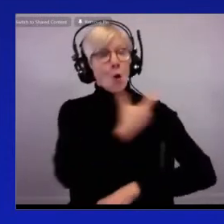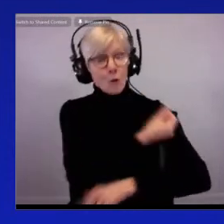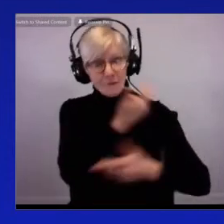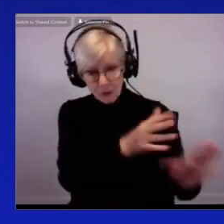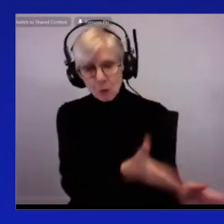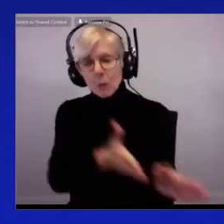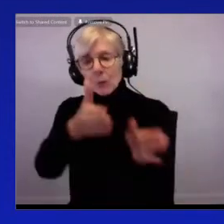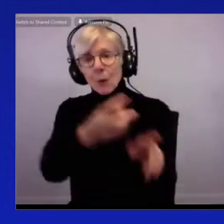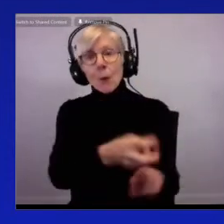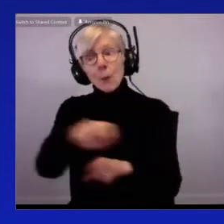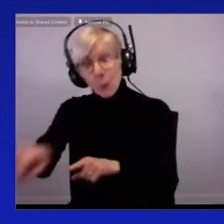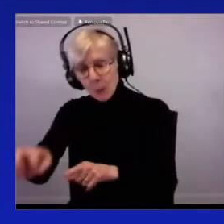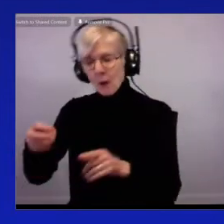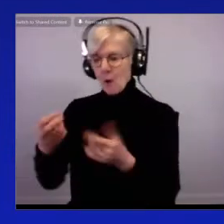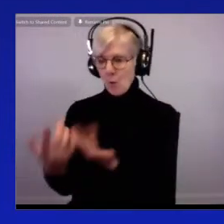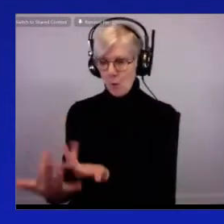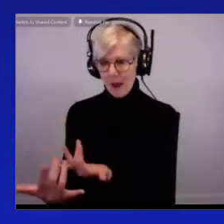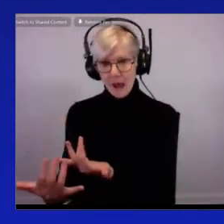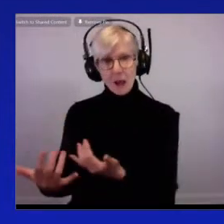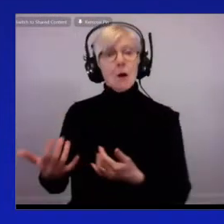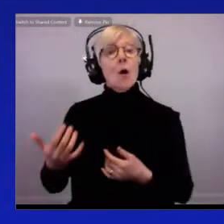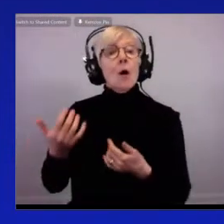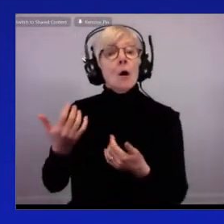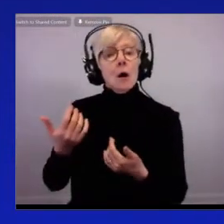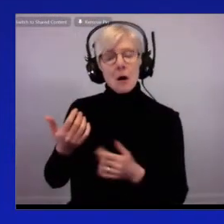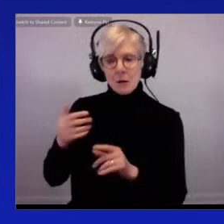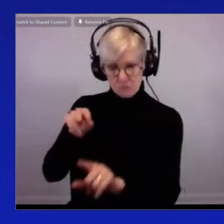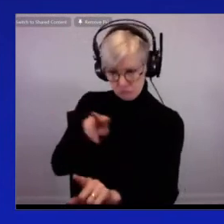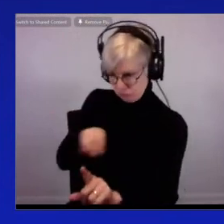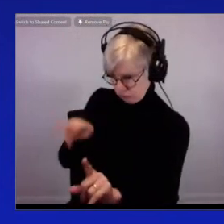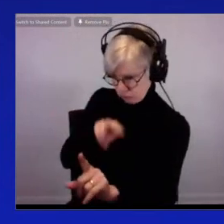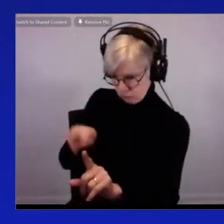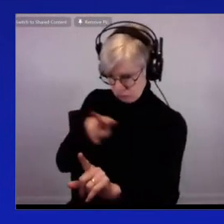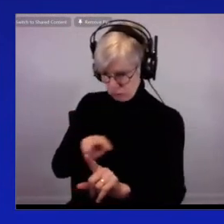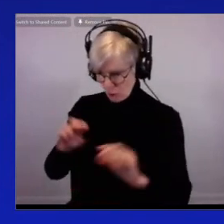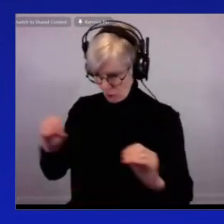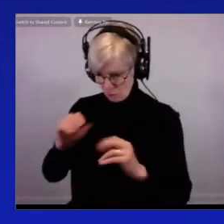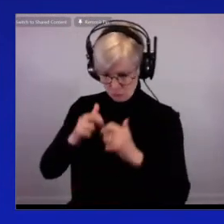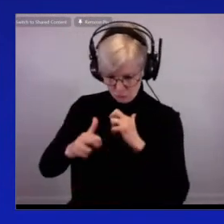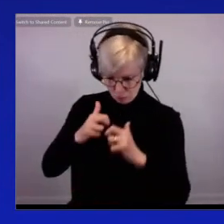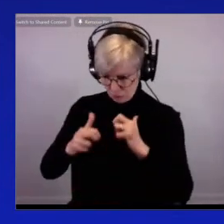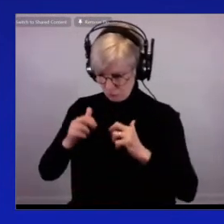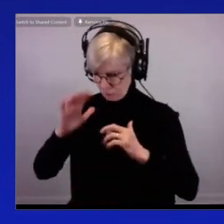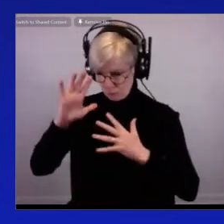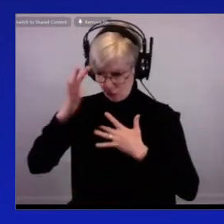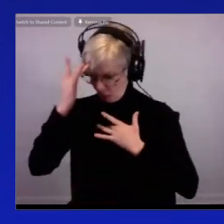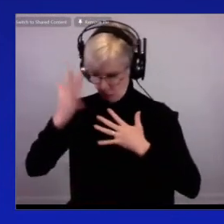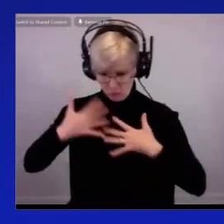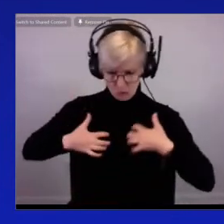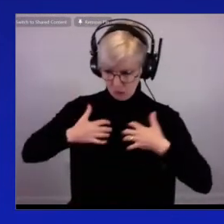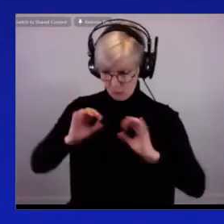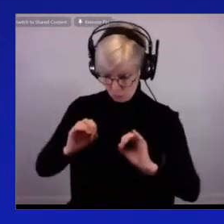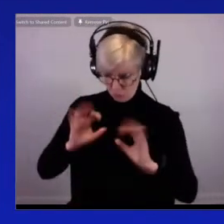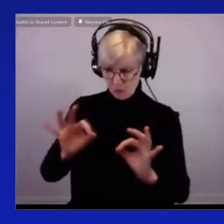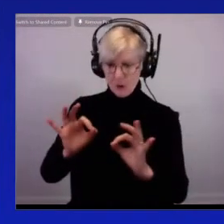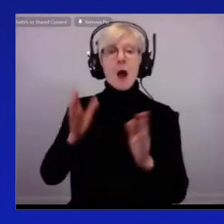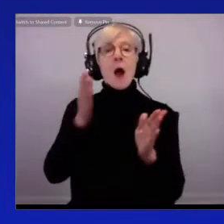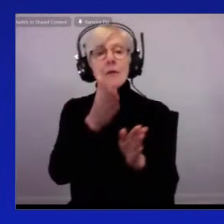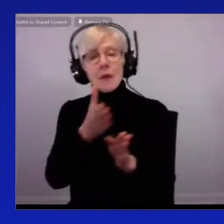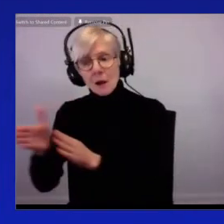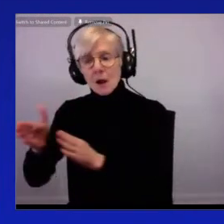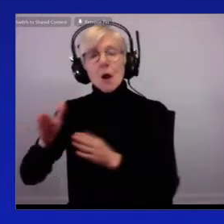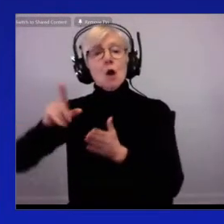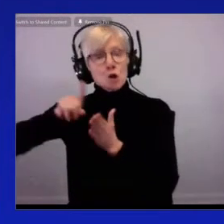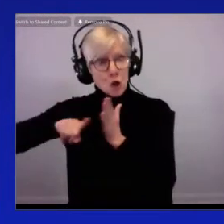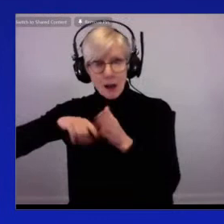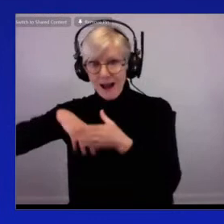to the post-vaccination waiting room, where they will wait to make sure they have no adverse reactions to the vaccine. And finally, they will proceed through